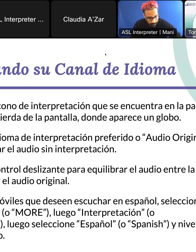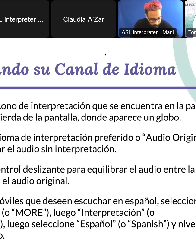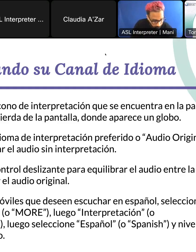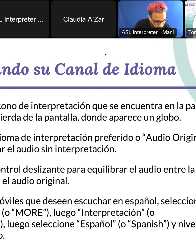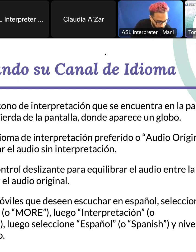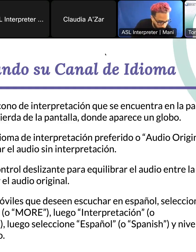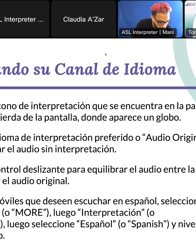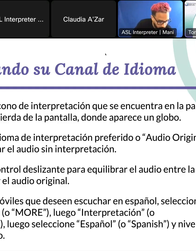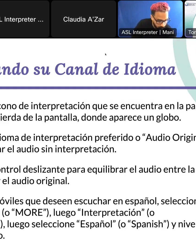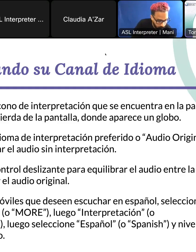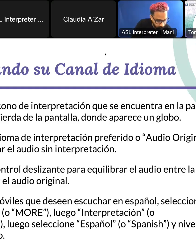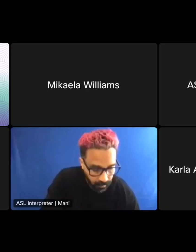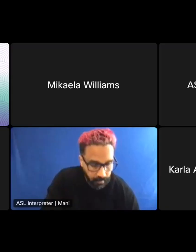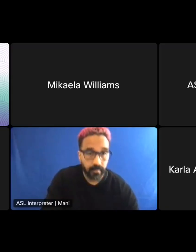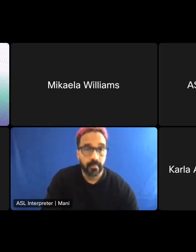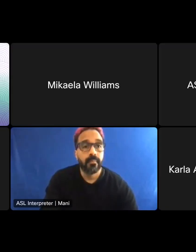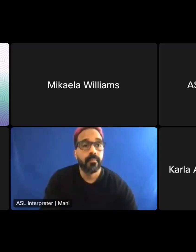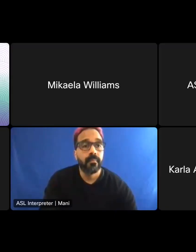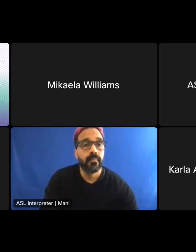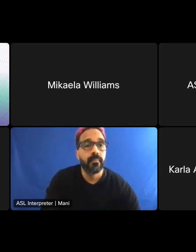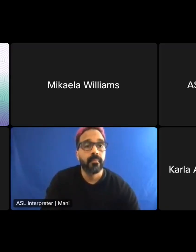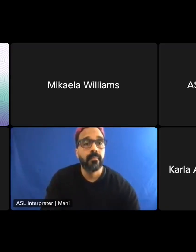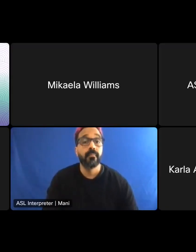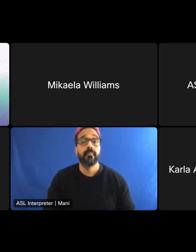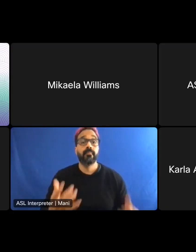I would now like to welcome you to our webinar.